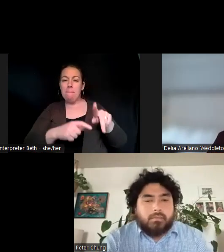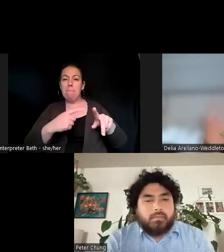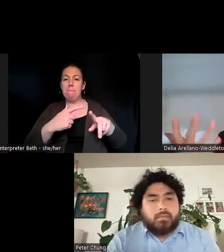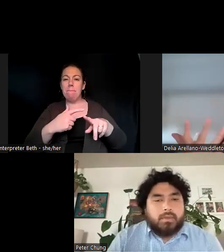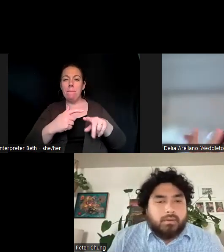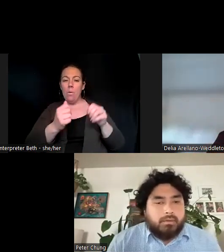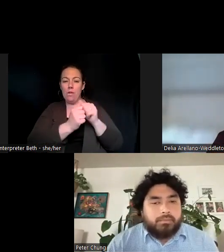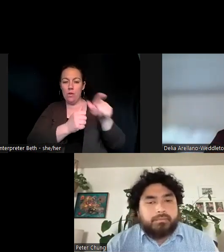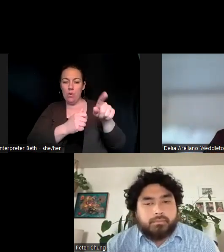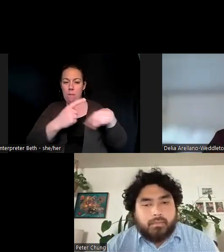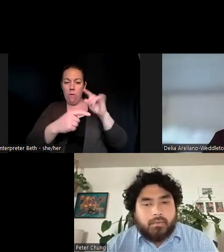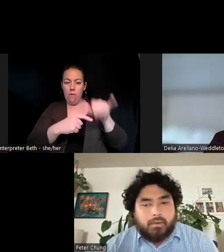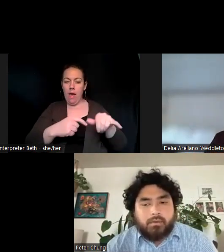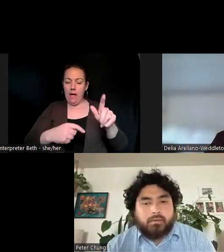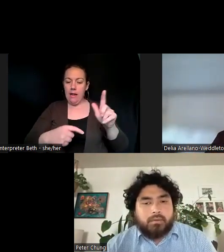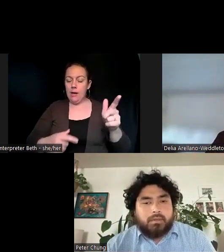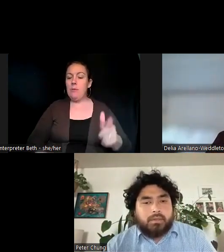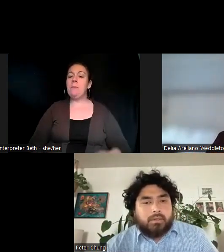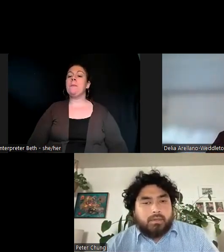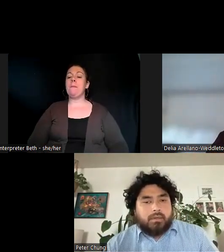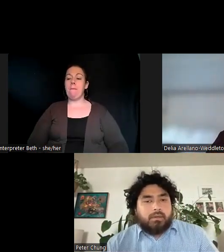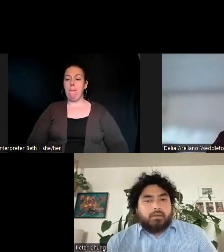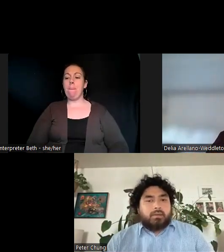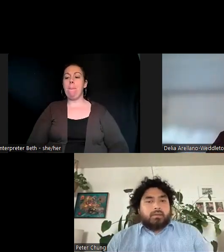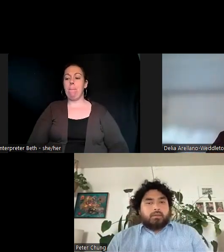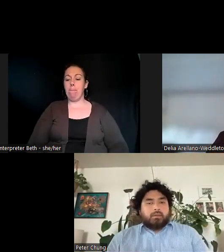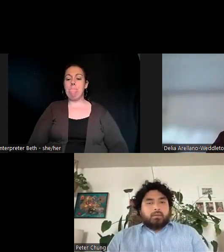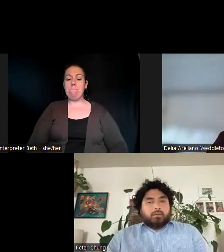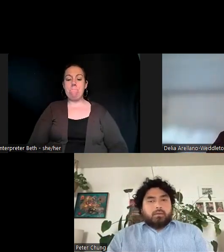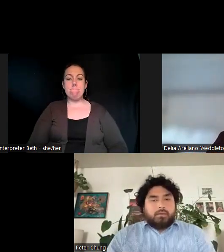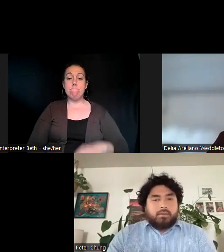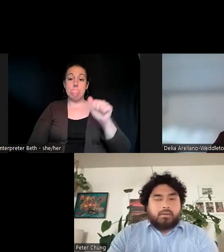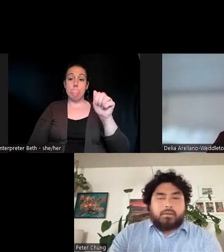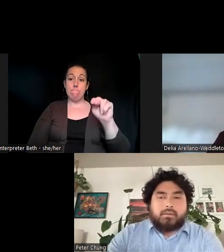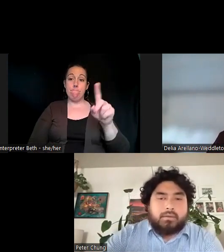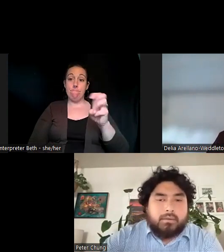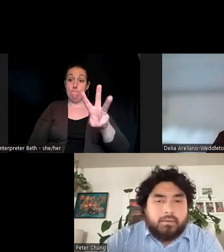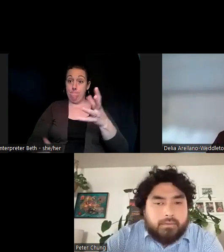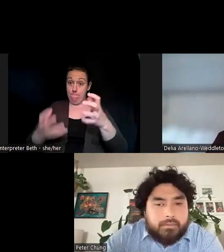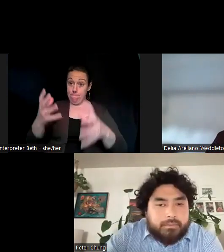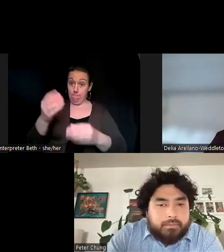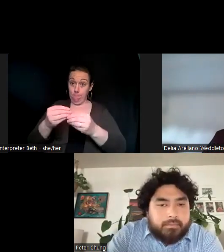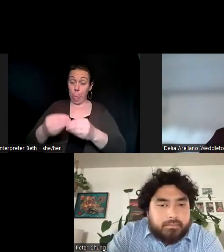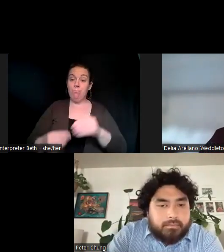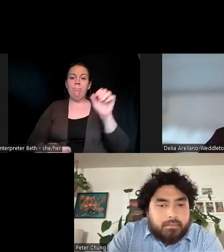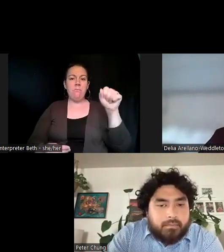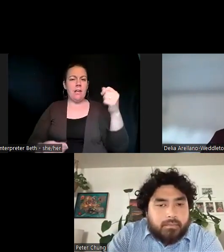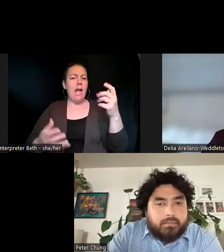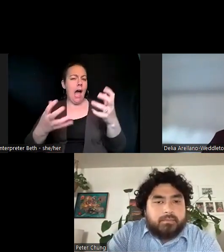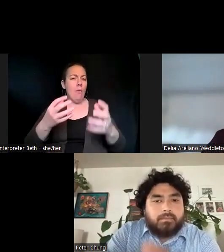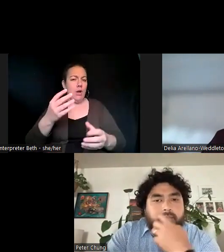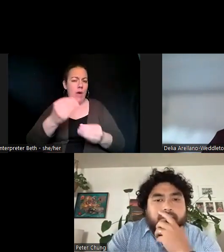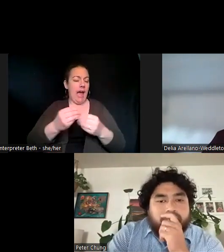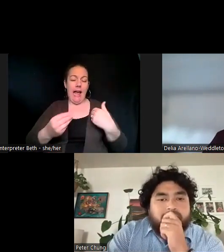then because I do have some curiosities about that. Andrew, anything you want to say on this question? Yeah, I was just going to add, I don't have